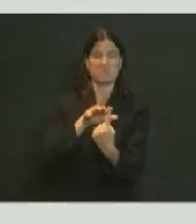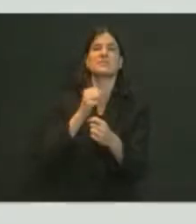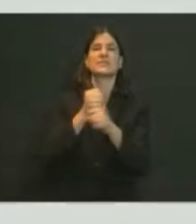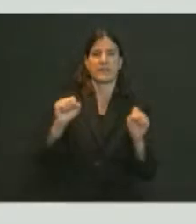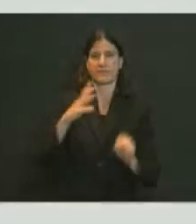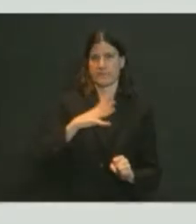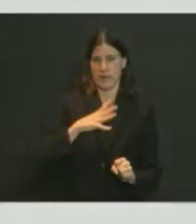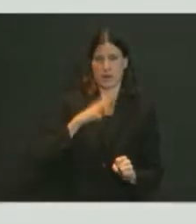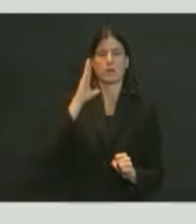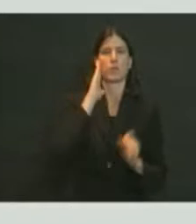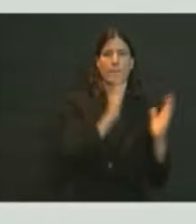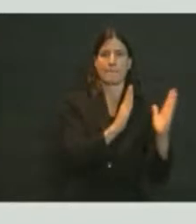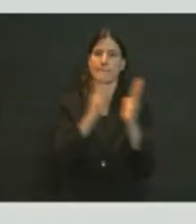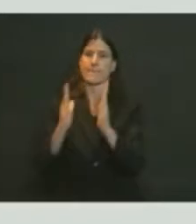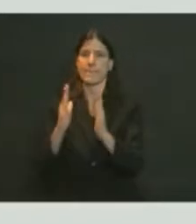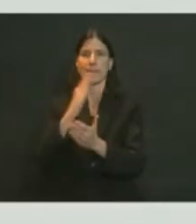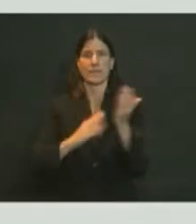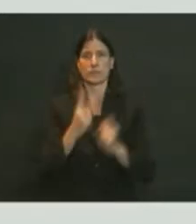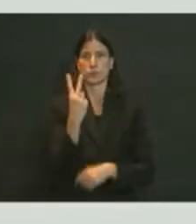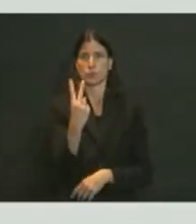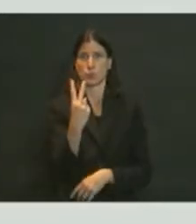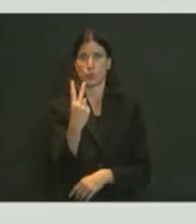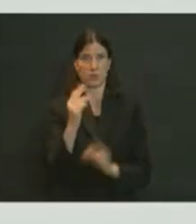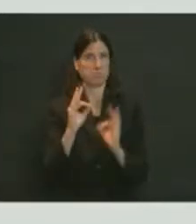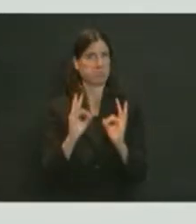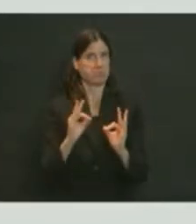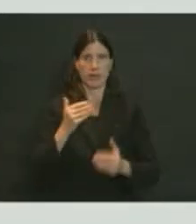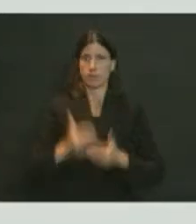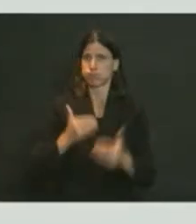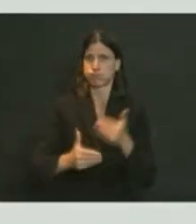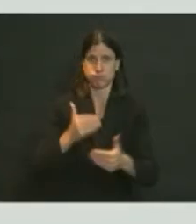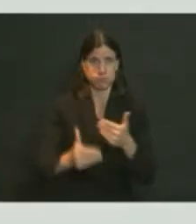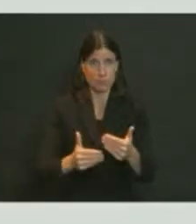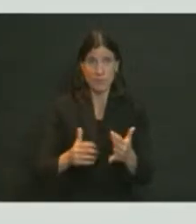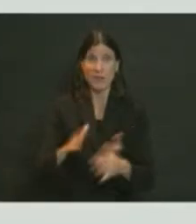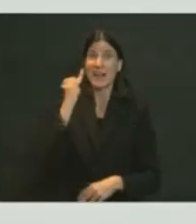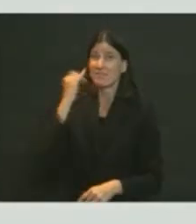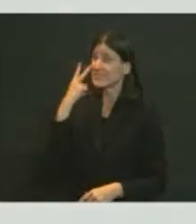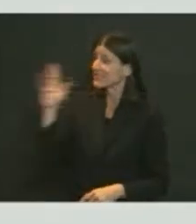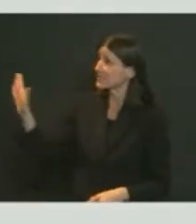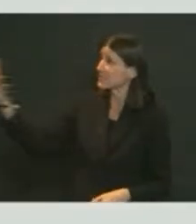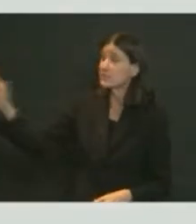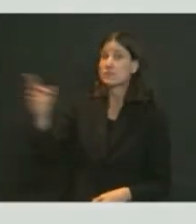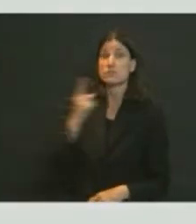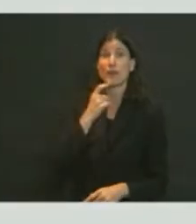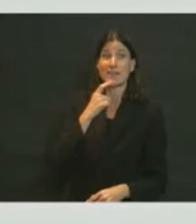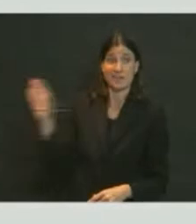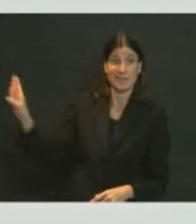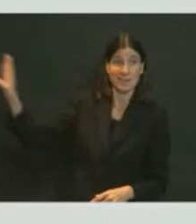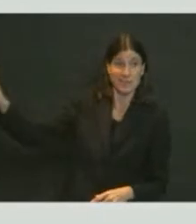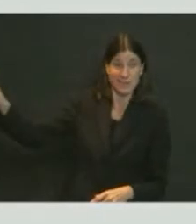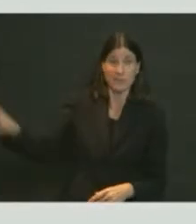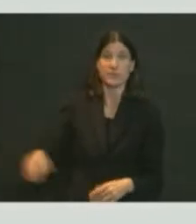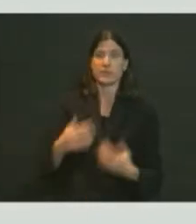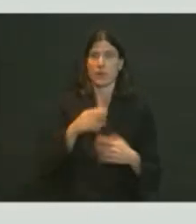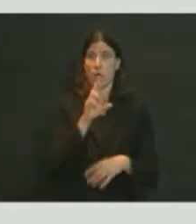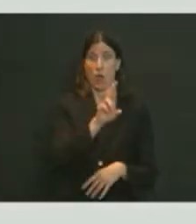to the next phase. If we start to see the R value edge up towards 1.3,